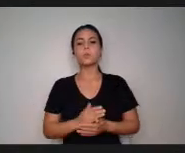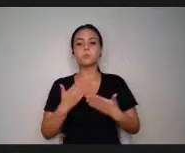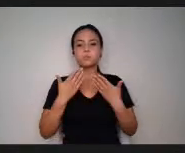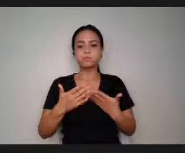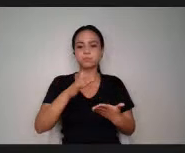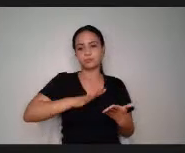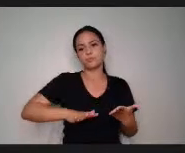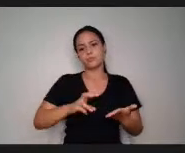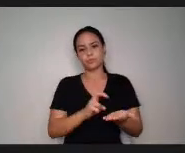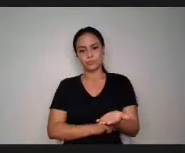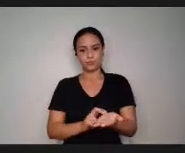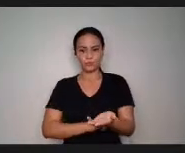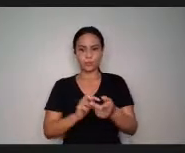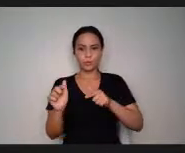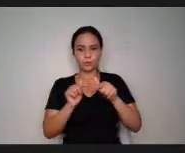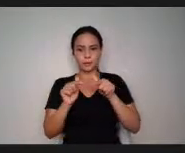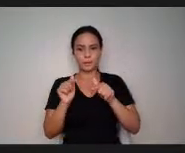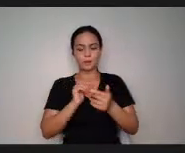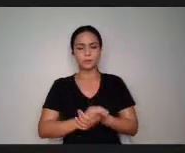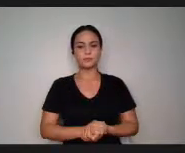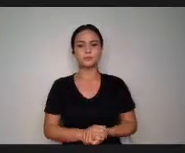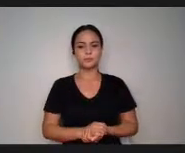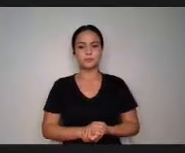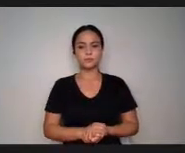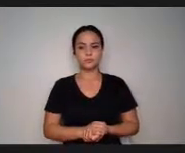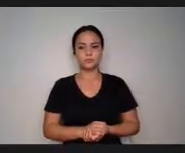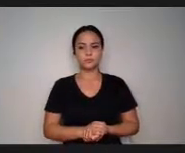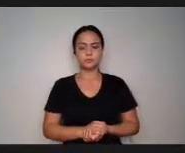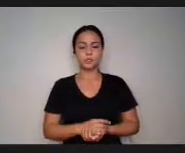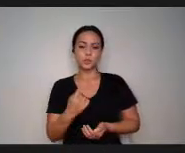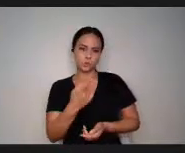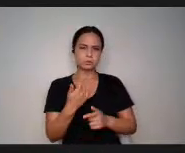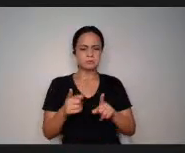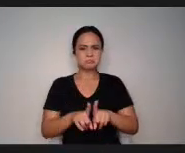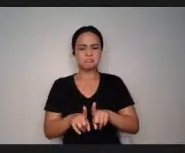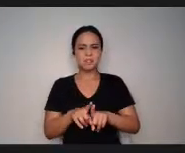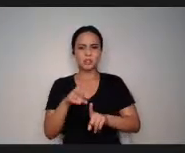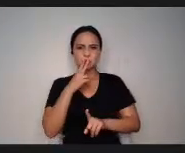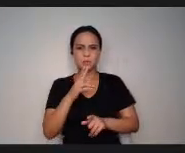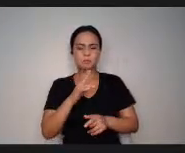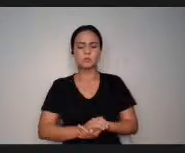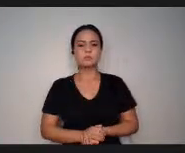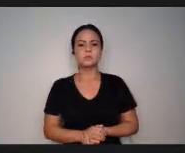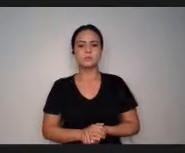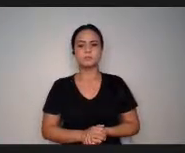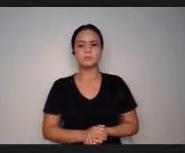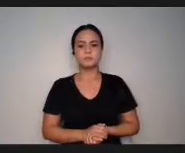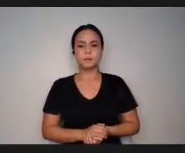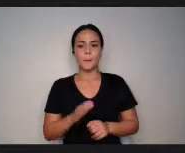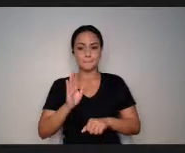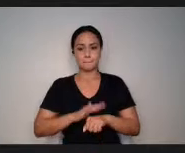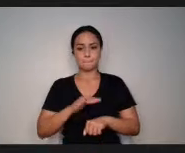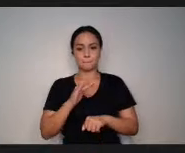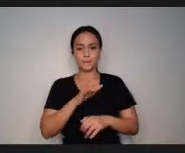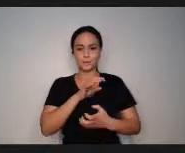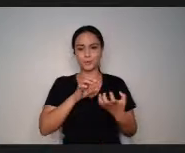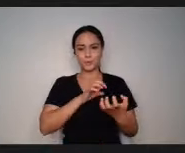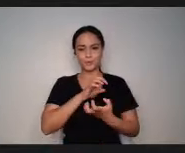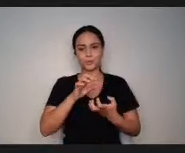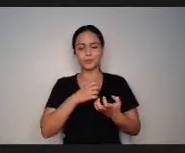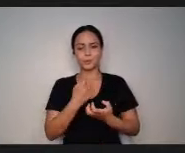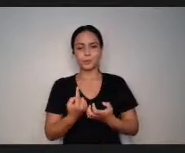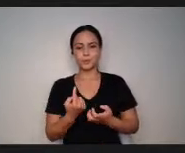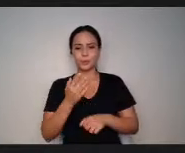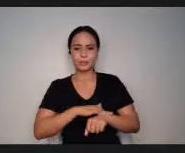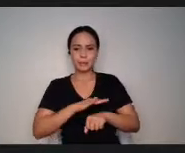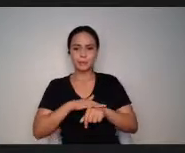We also found an increase in work-family conflict between 2002 and 2014. Hopefully we can extend this